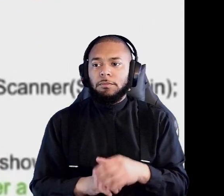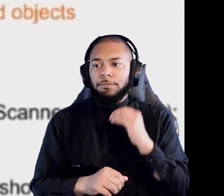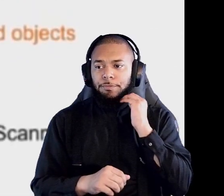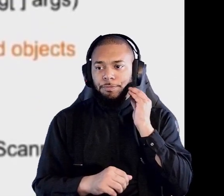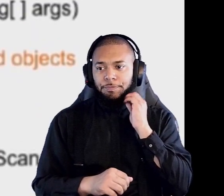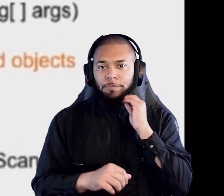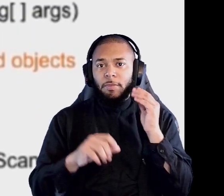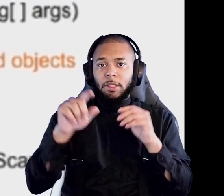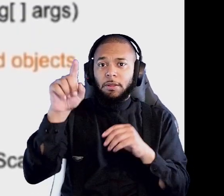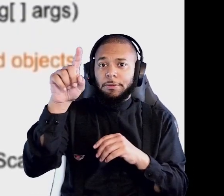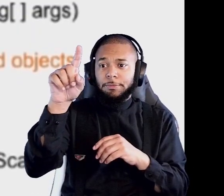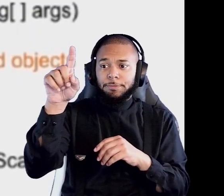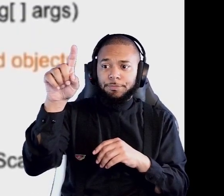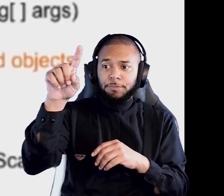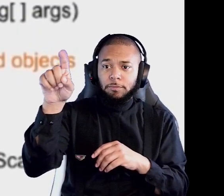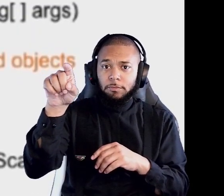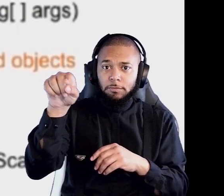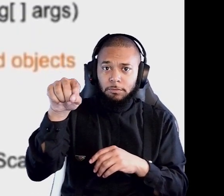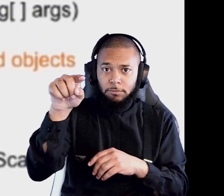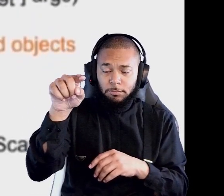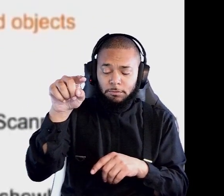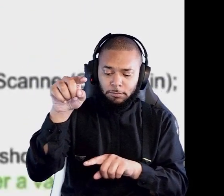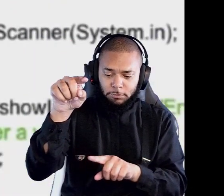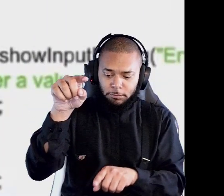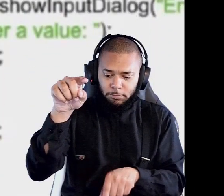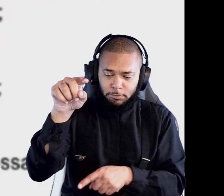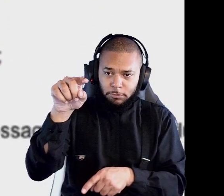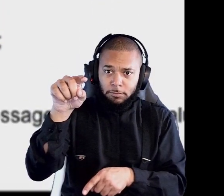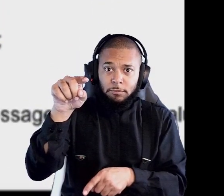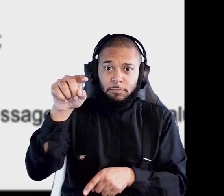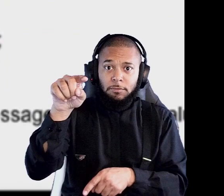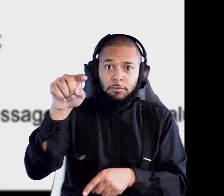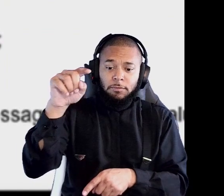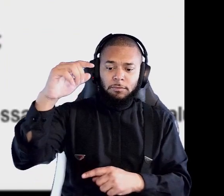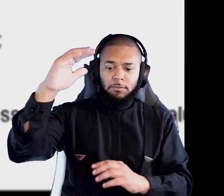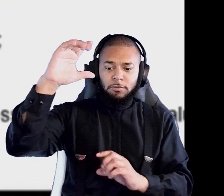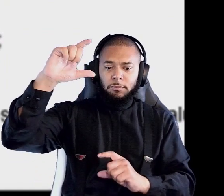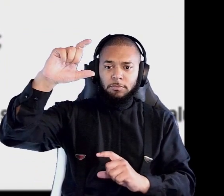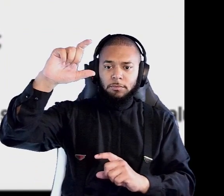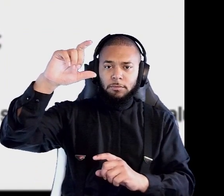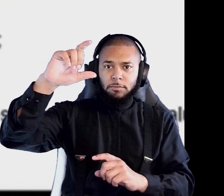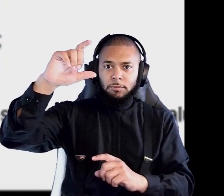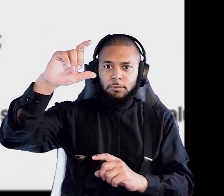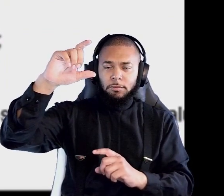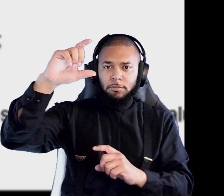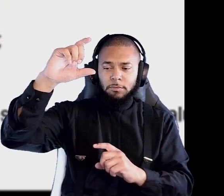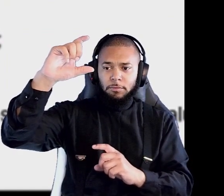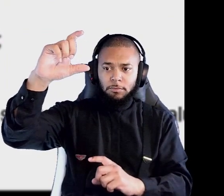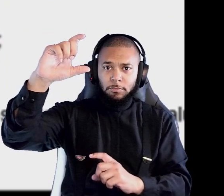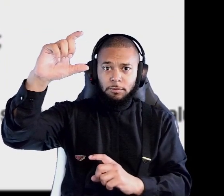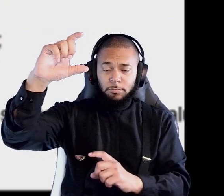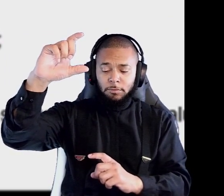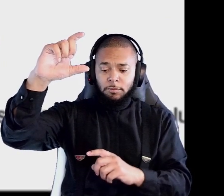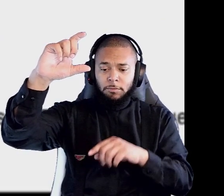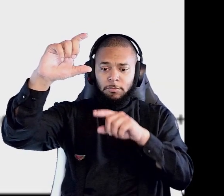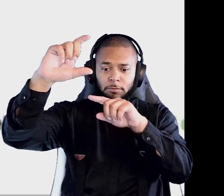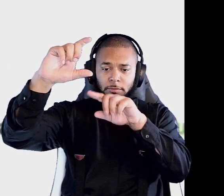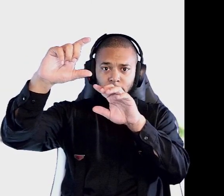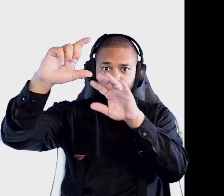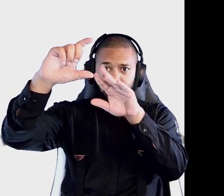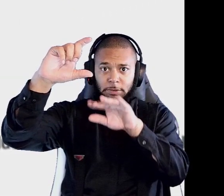entire program. So you see one at the beginning here, and then you see one way down here, the very last thing.